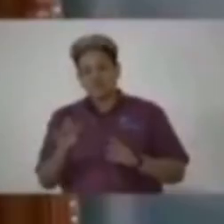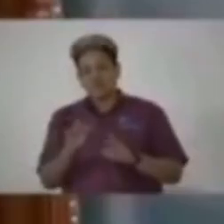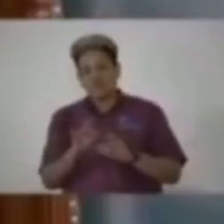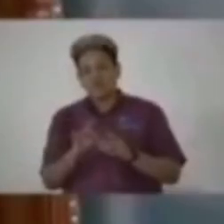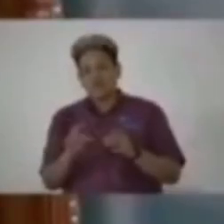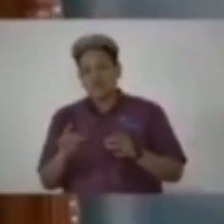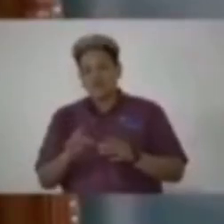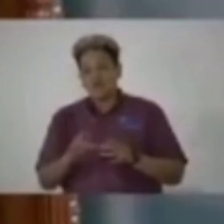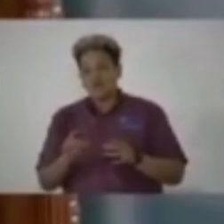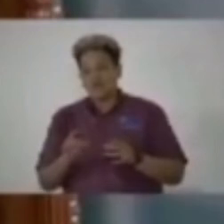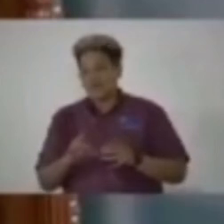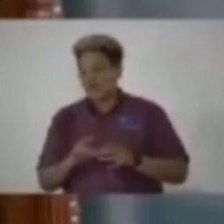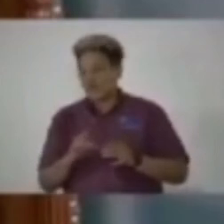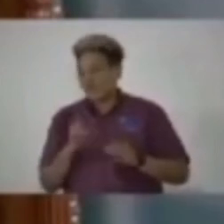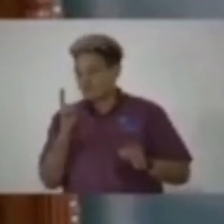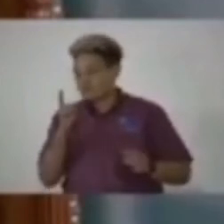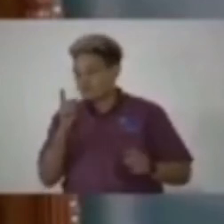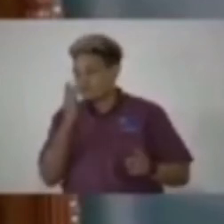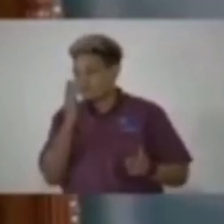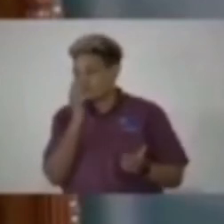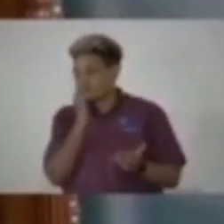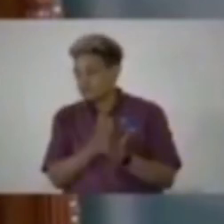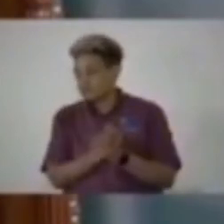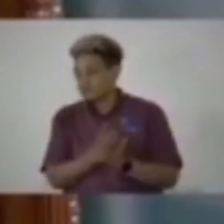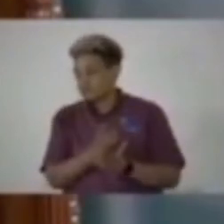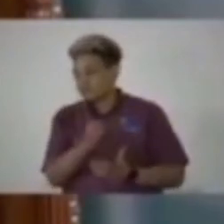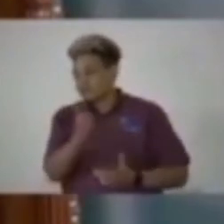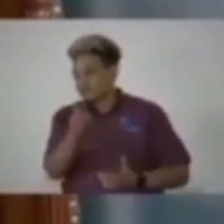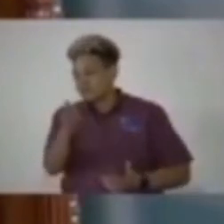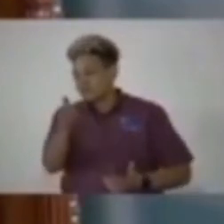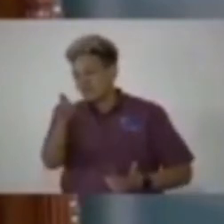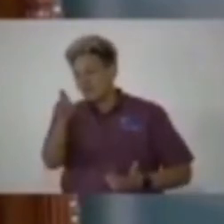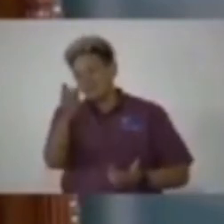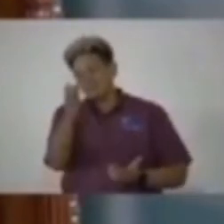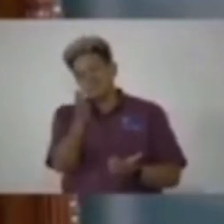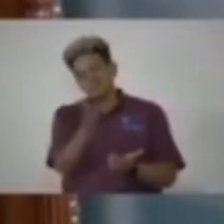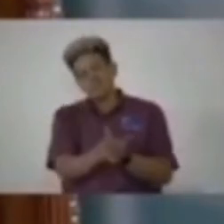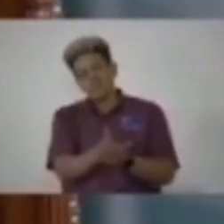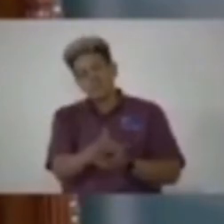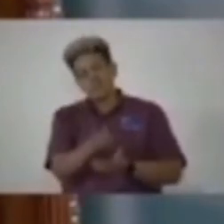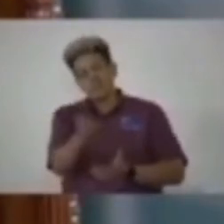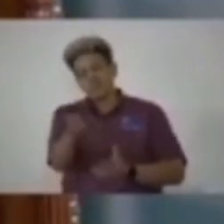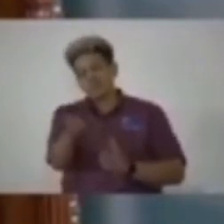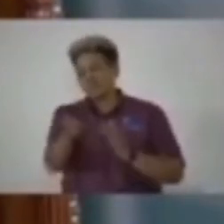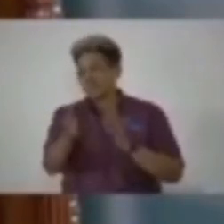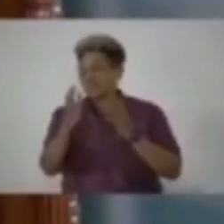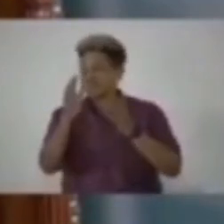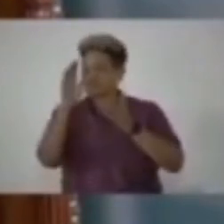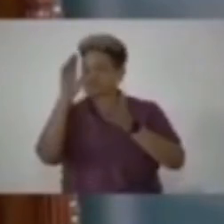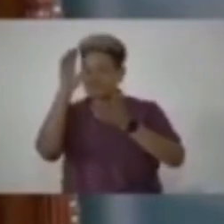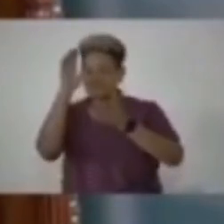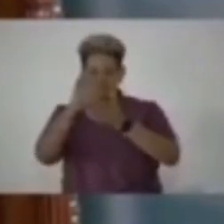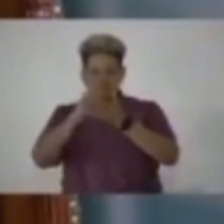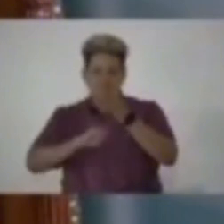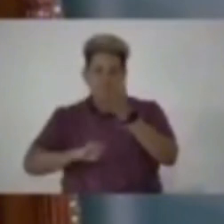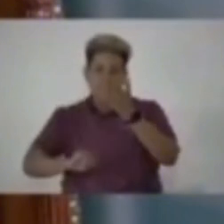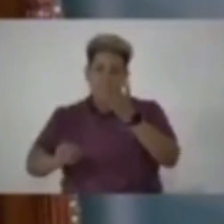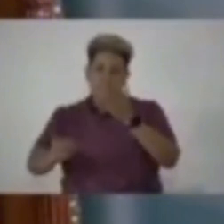keep it religious. And I'm going to keep it international in regard to Bible prophecy. Too many, what you call,